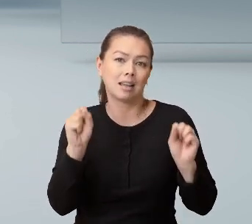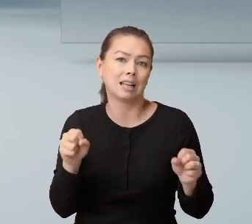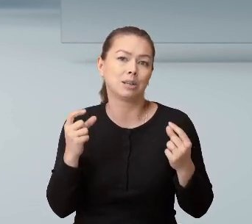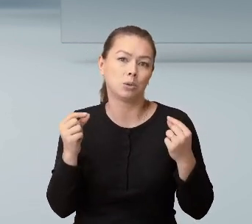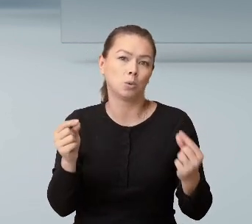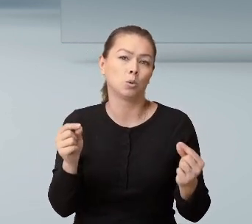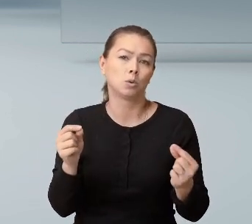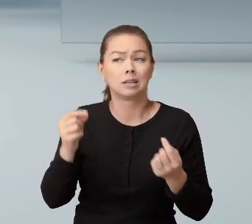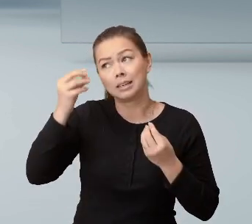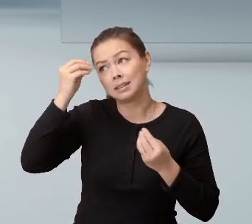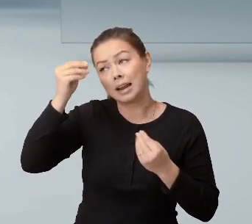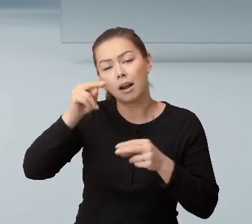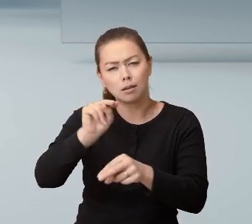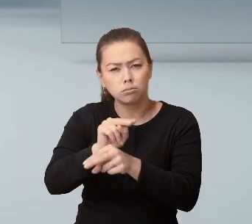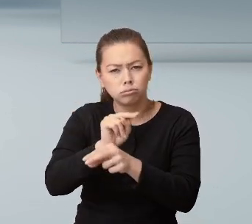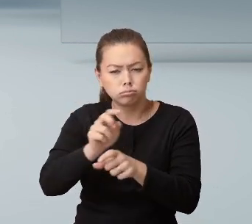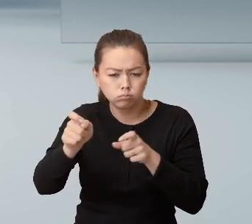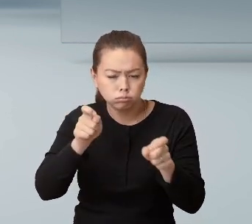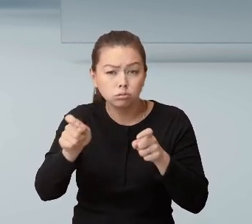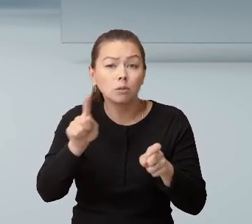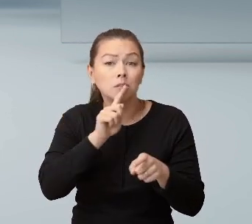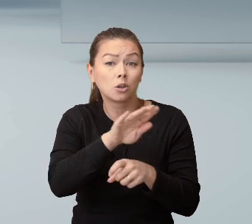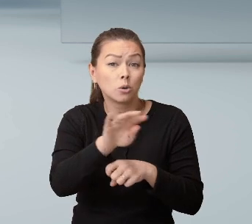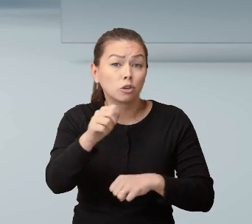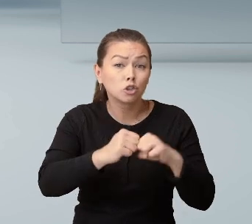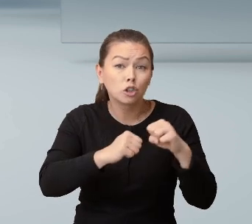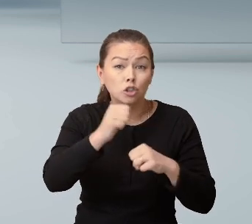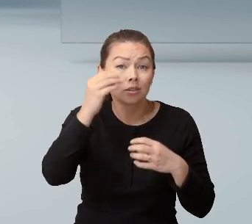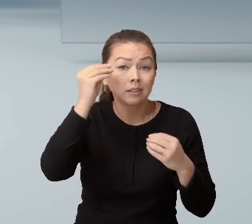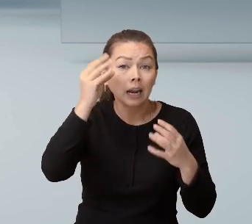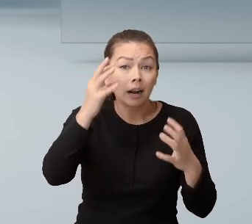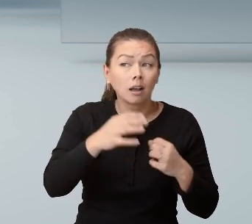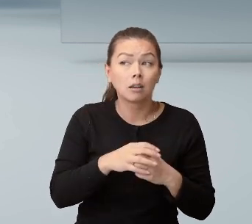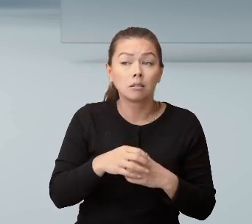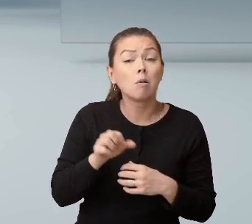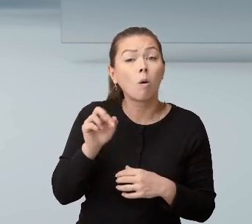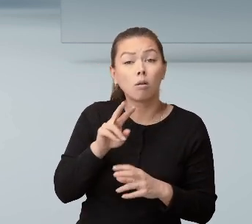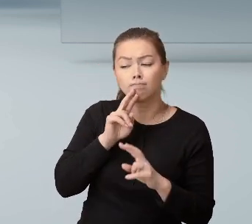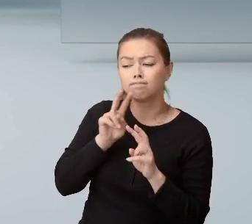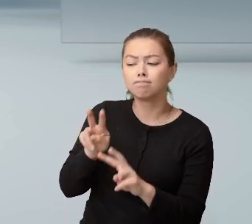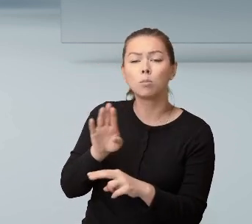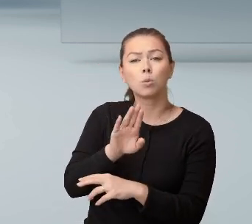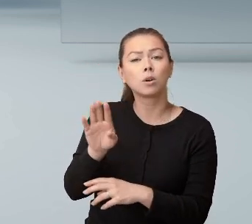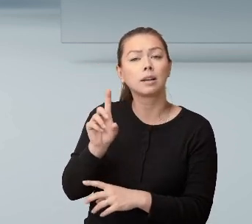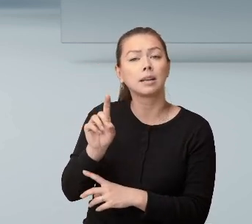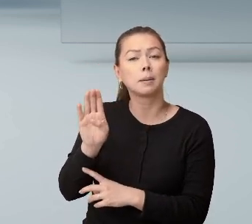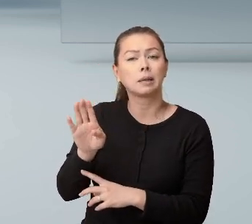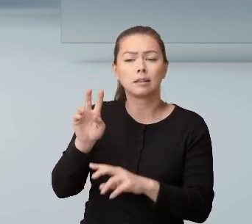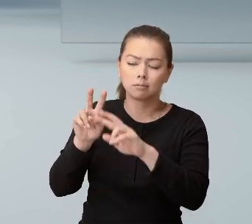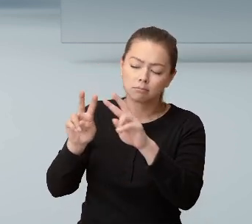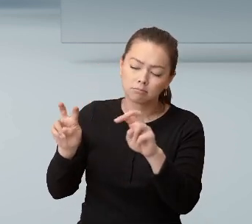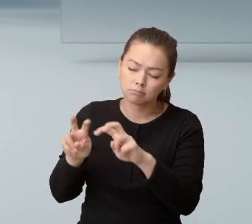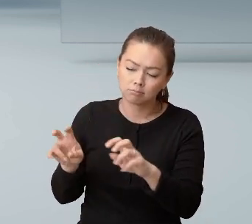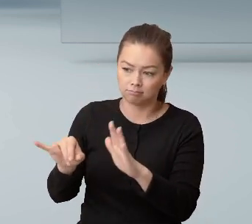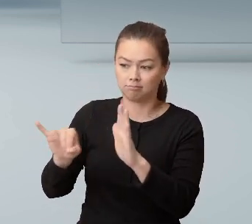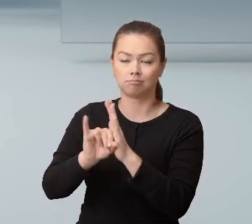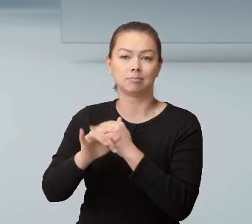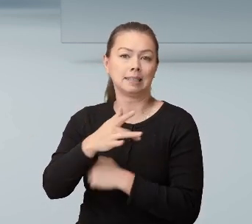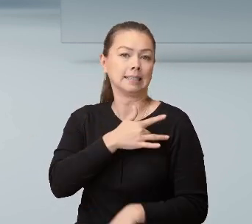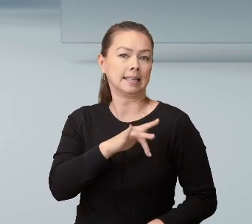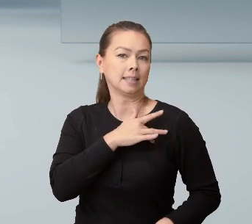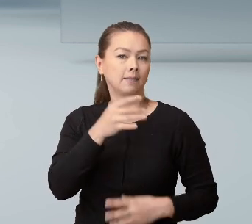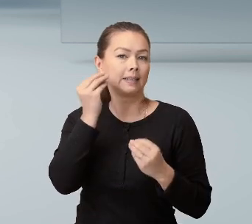governance tools for your structured data. Purview can look at your databases and identify sensitive data stored in those as